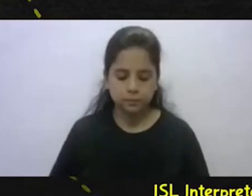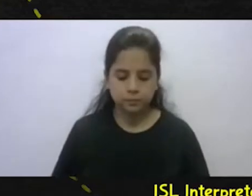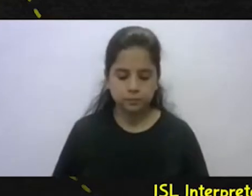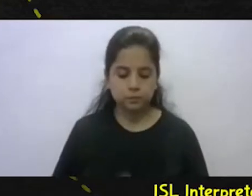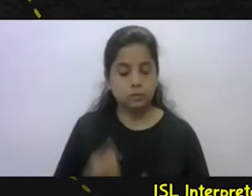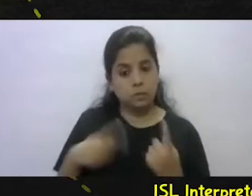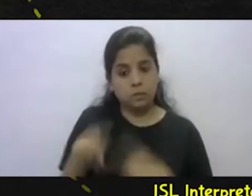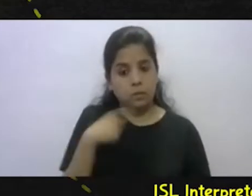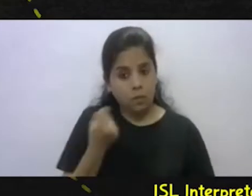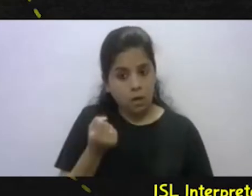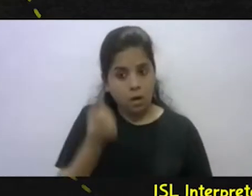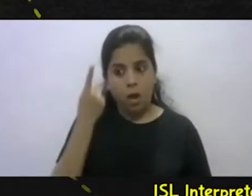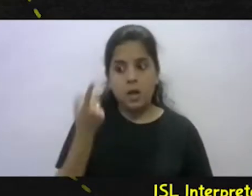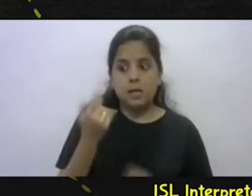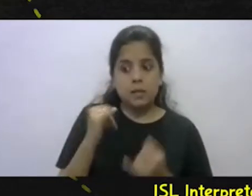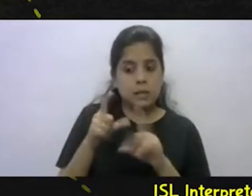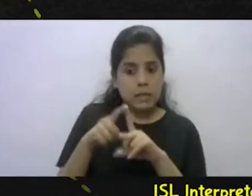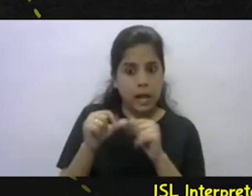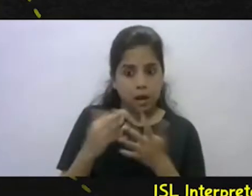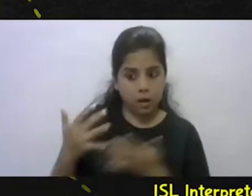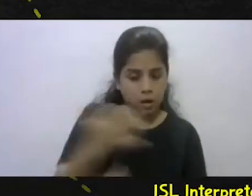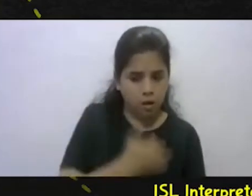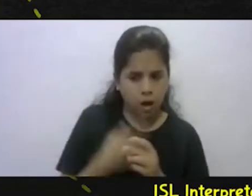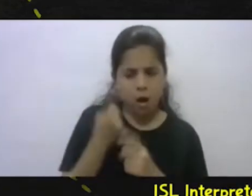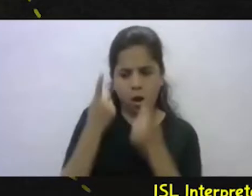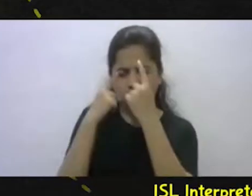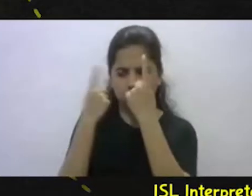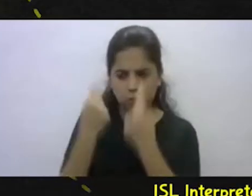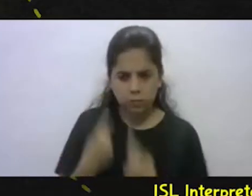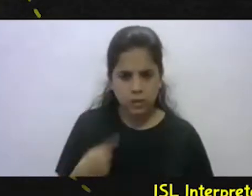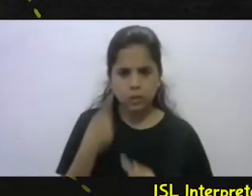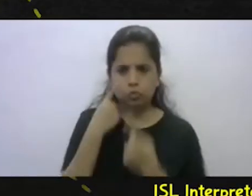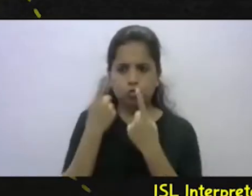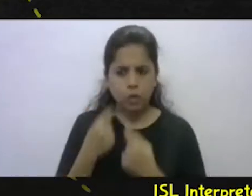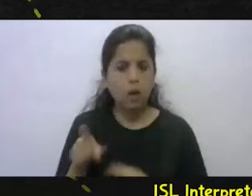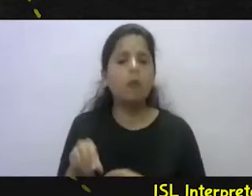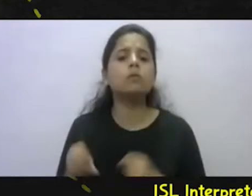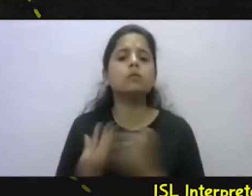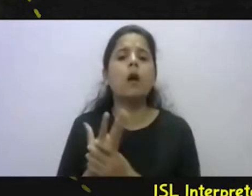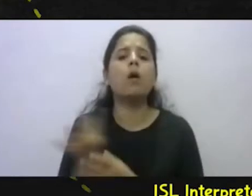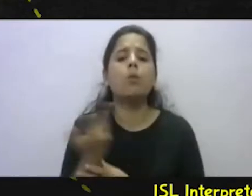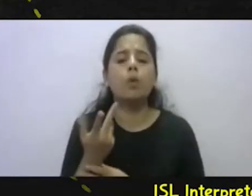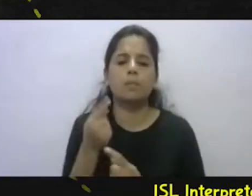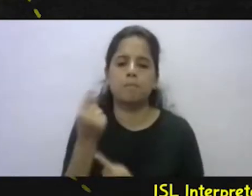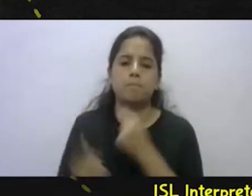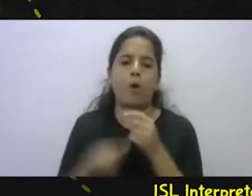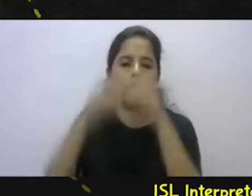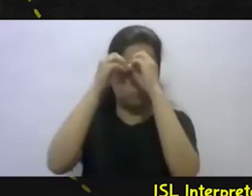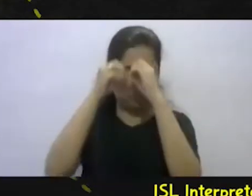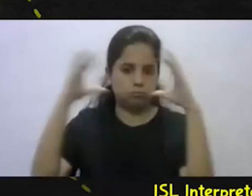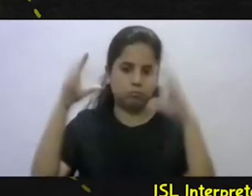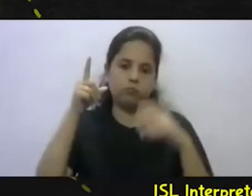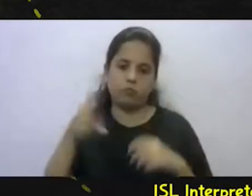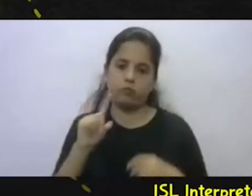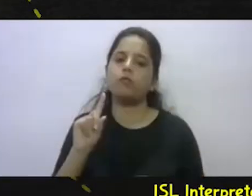making sense of data and collecting data should probably emerge from a political imagination of what